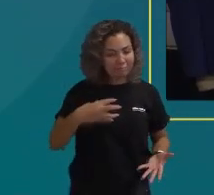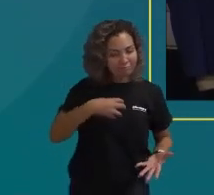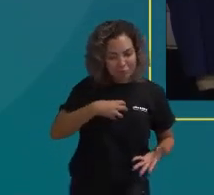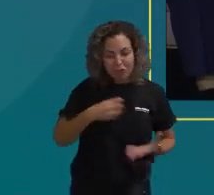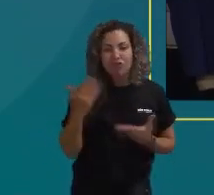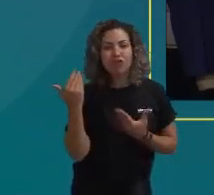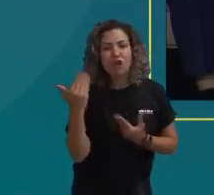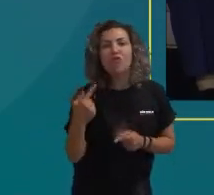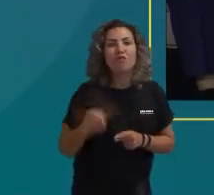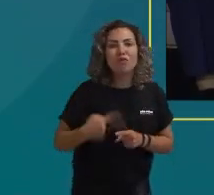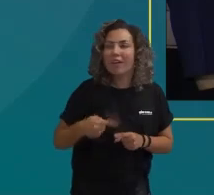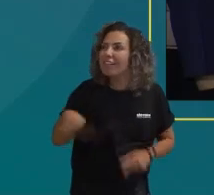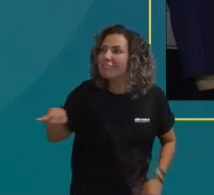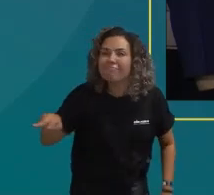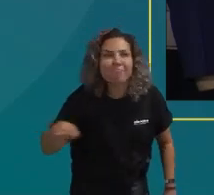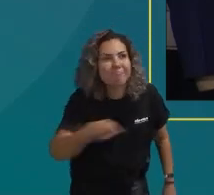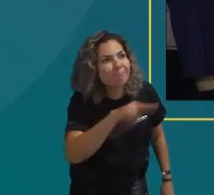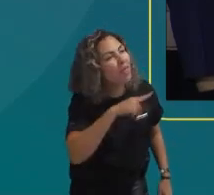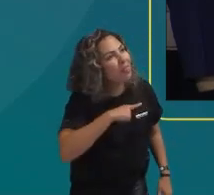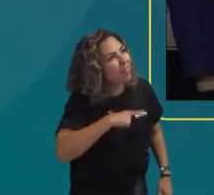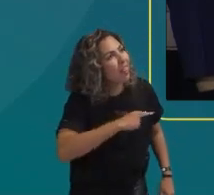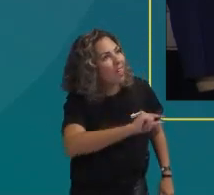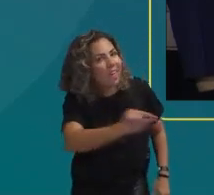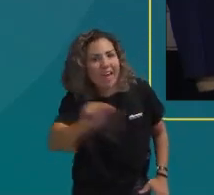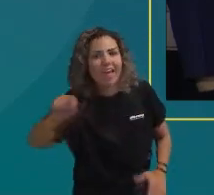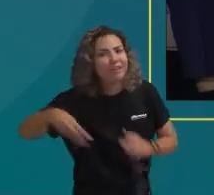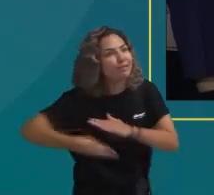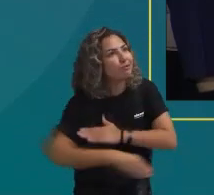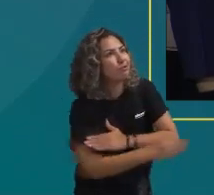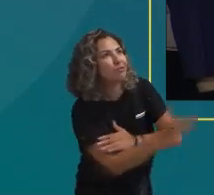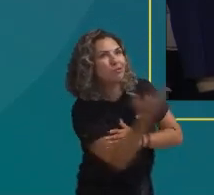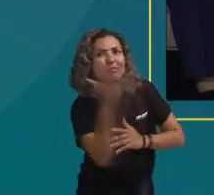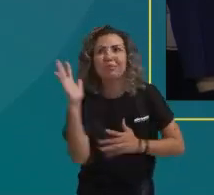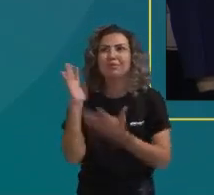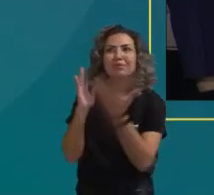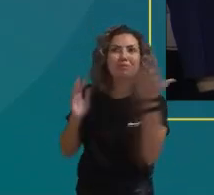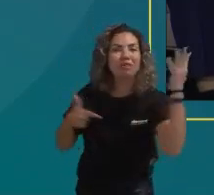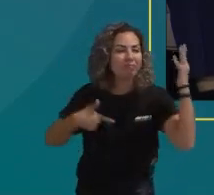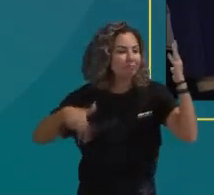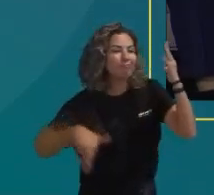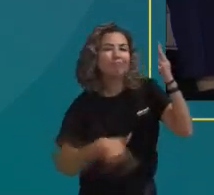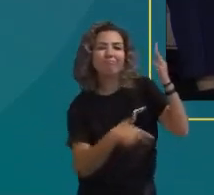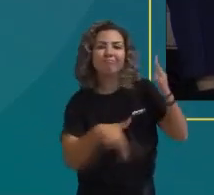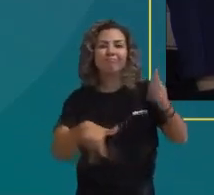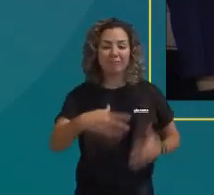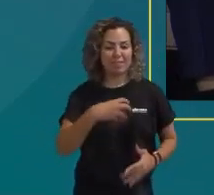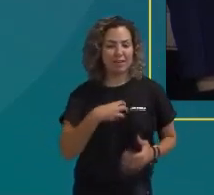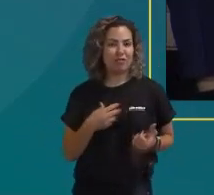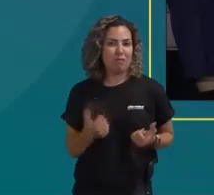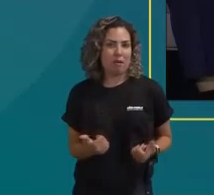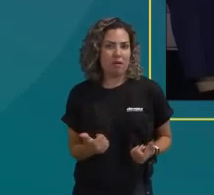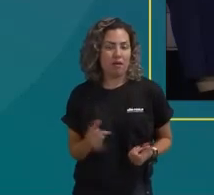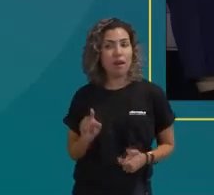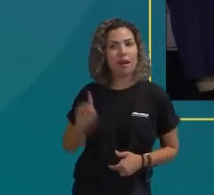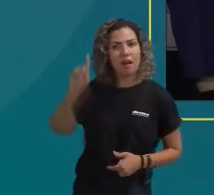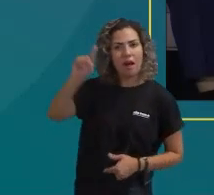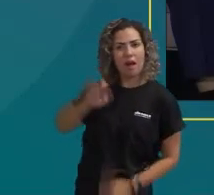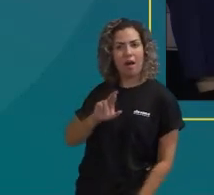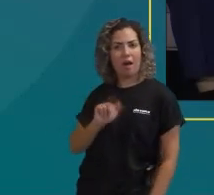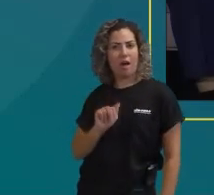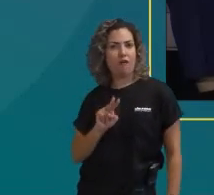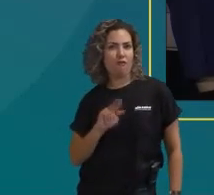2017, we calculated our ravine strategy generated $822 million Canadian dollars in